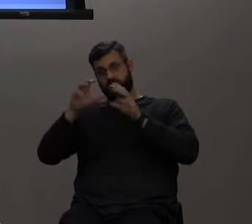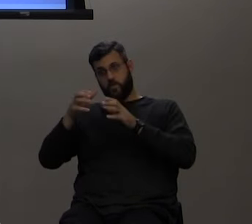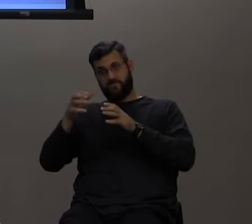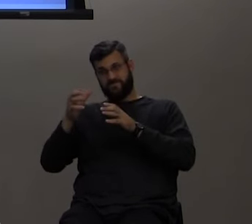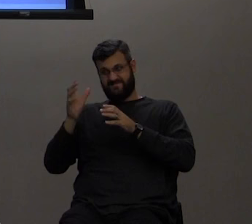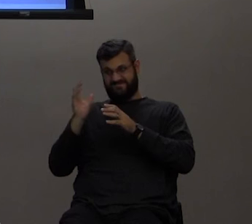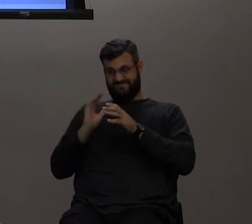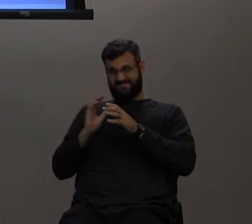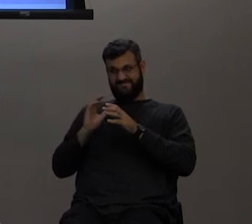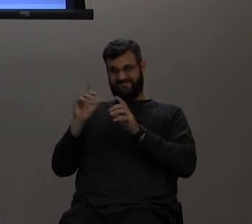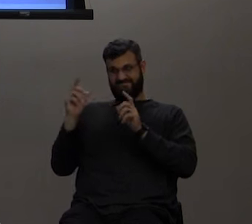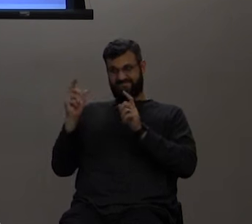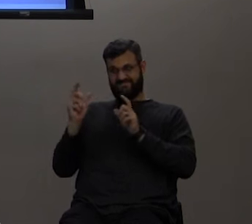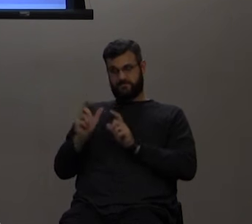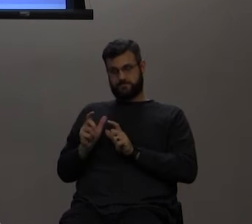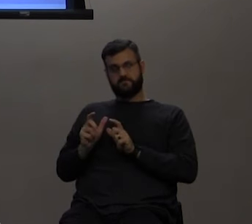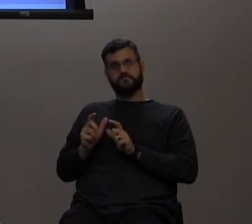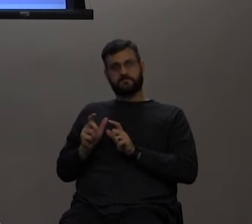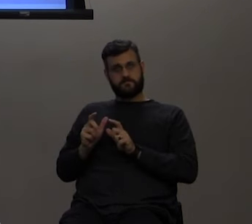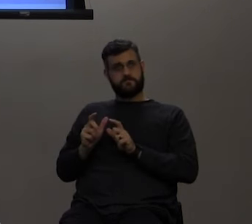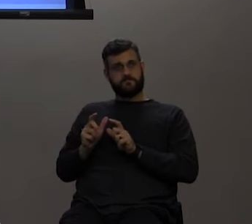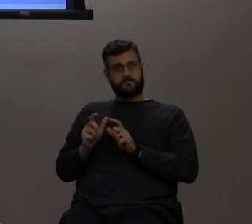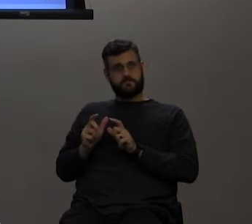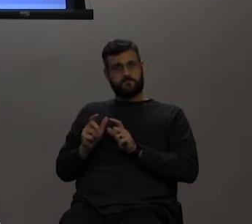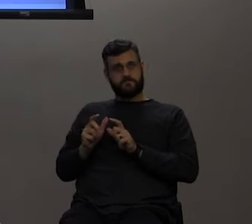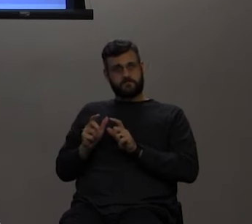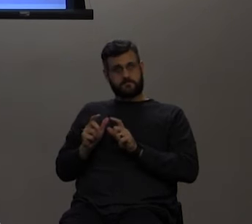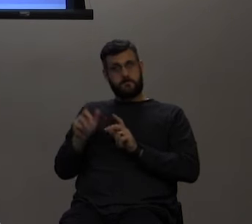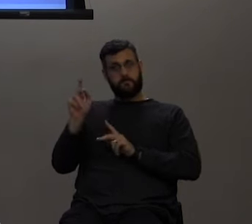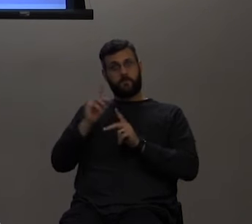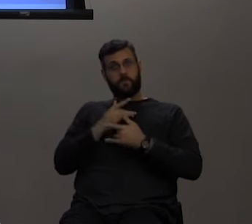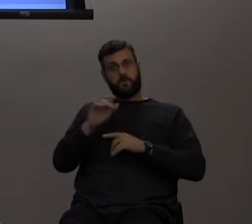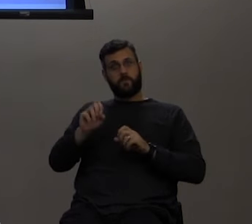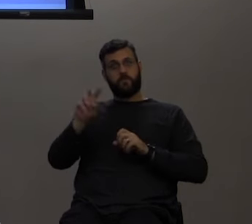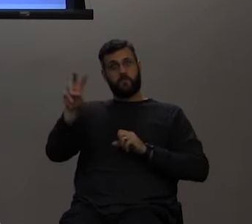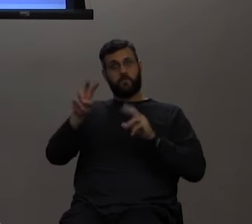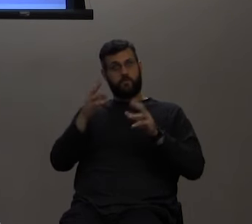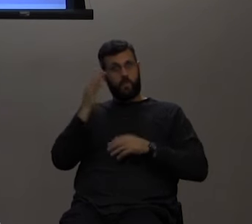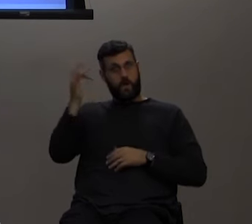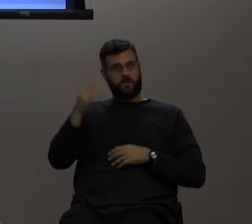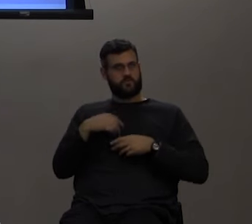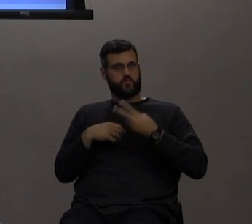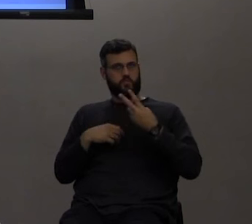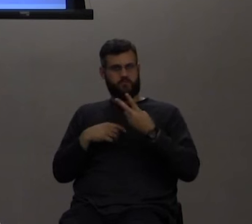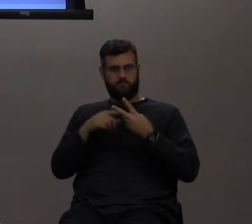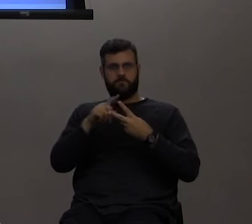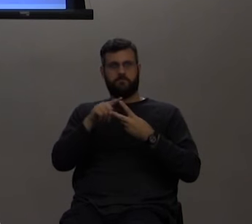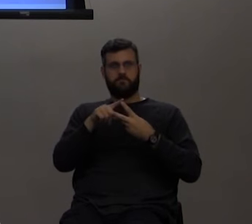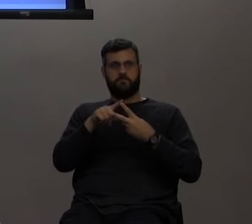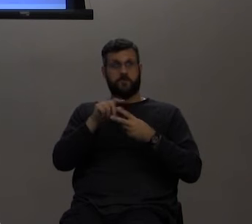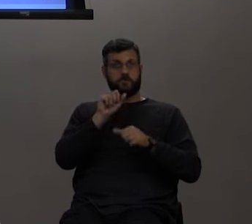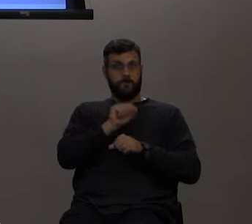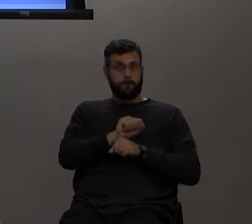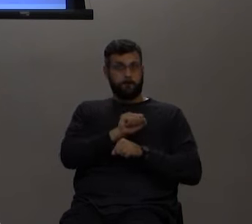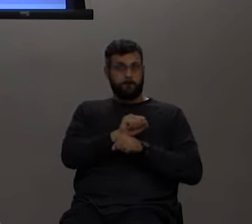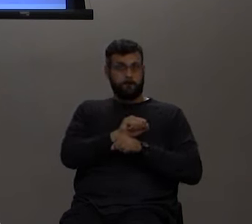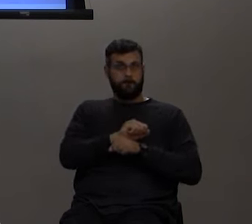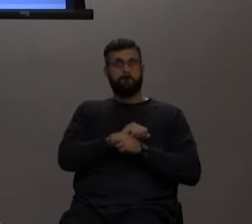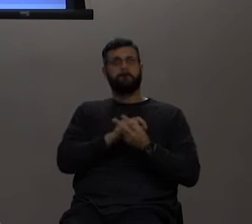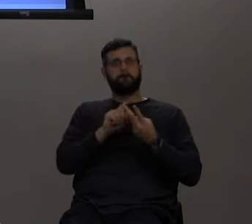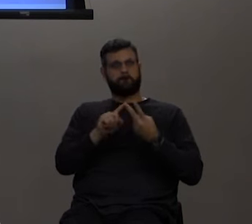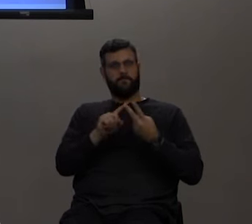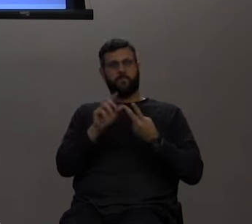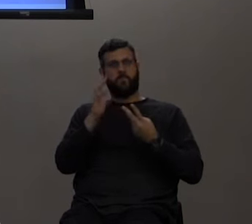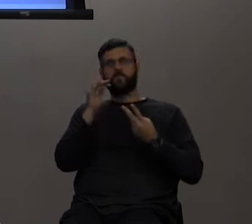the past steadily declined. People move for two primary reasons: to go to a job or where they're